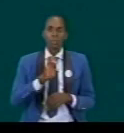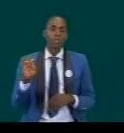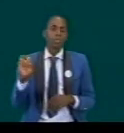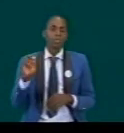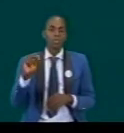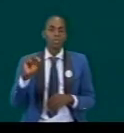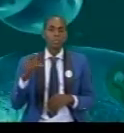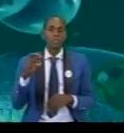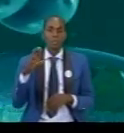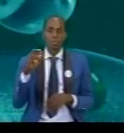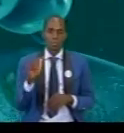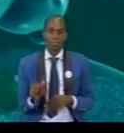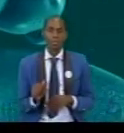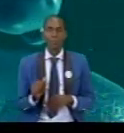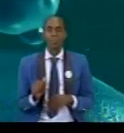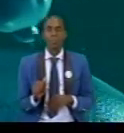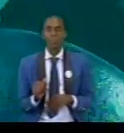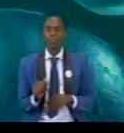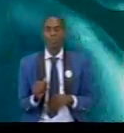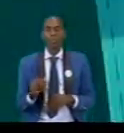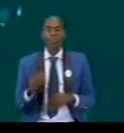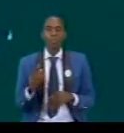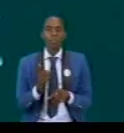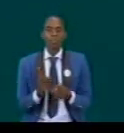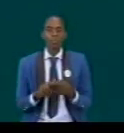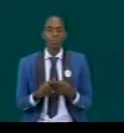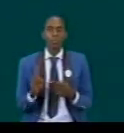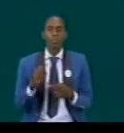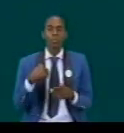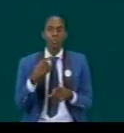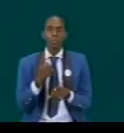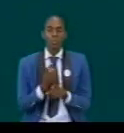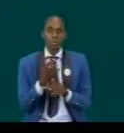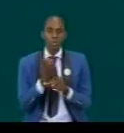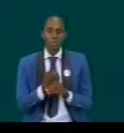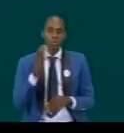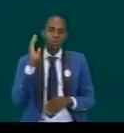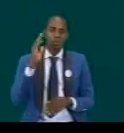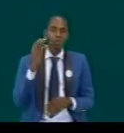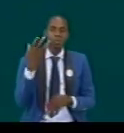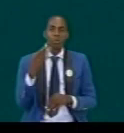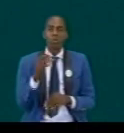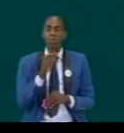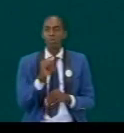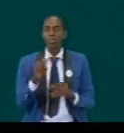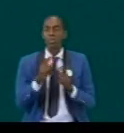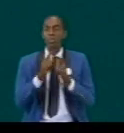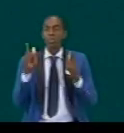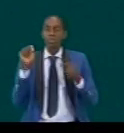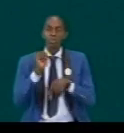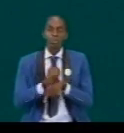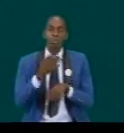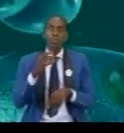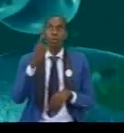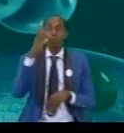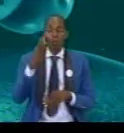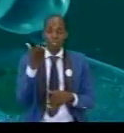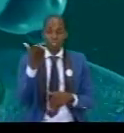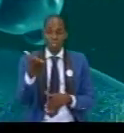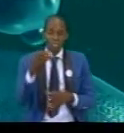Federal Medical Center, where we just received this testimony of the miraculous work of God right in the